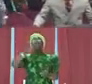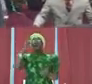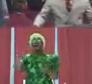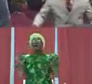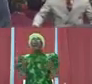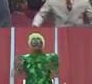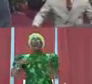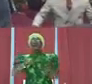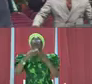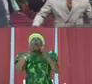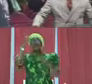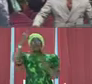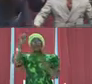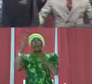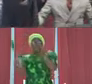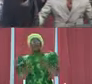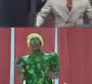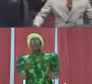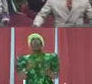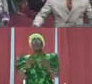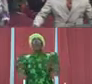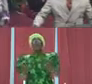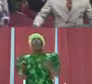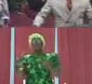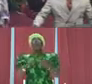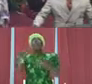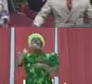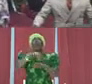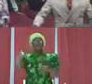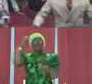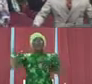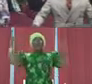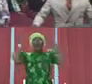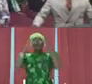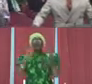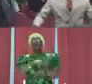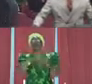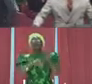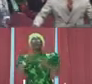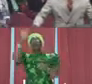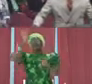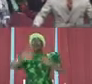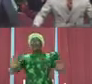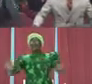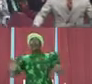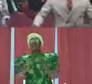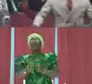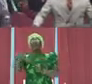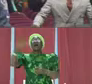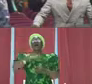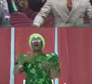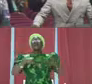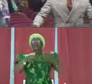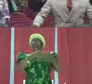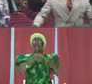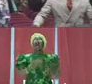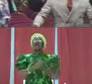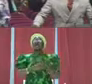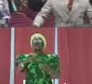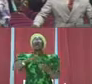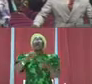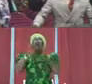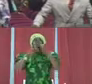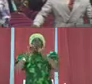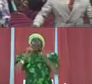us here tonight, for gathering all your children far and near to partake of this first Holy Communion service